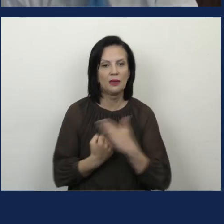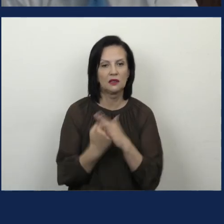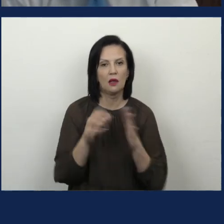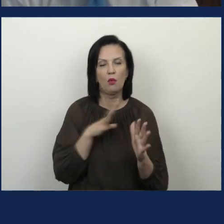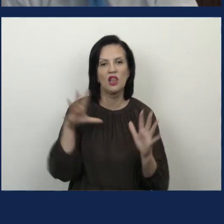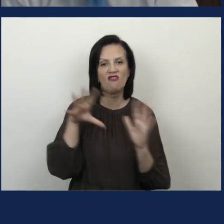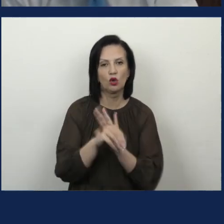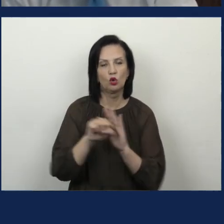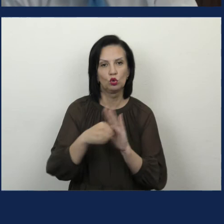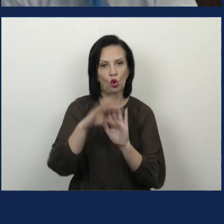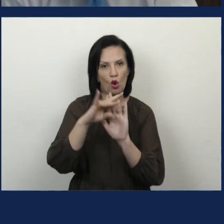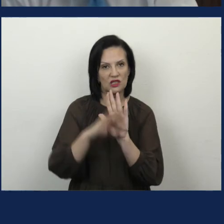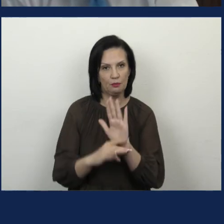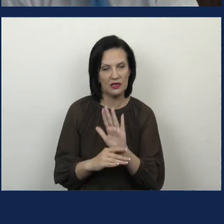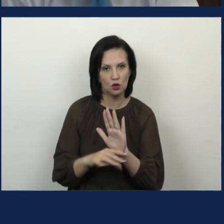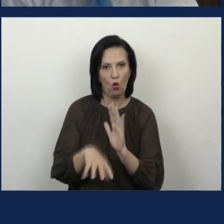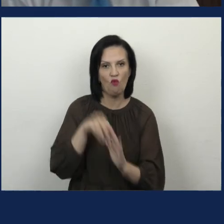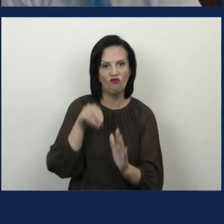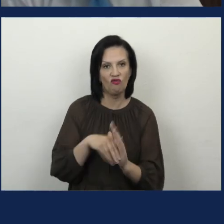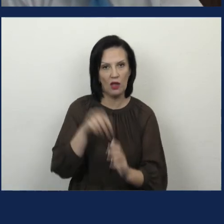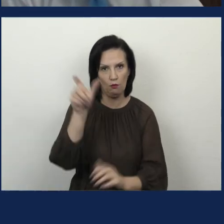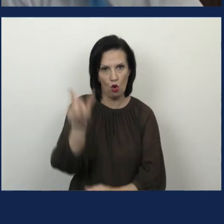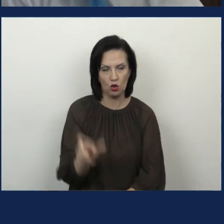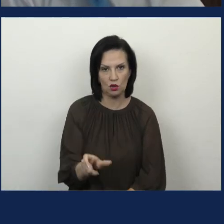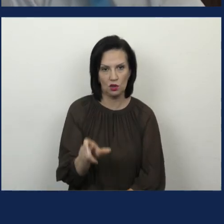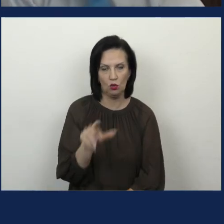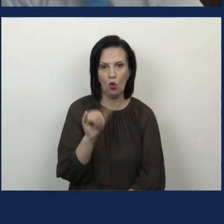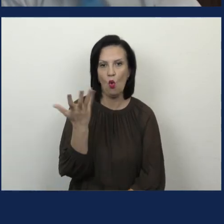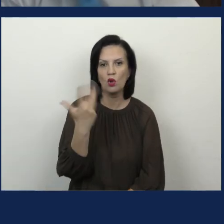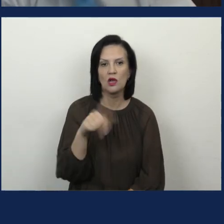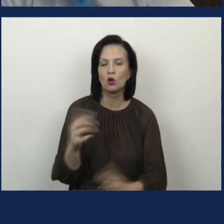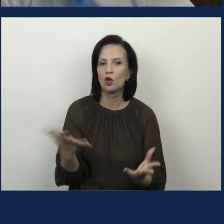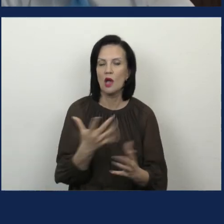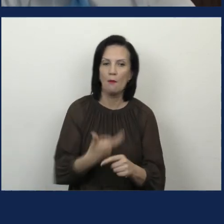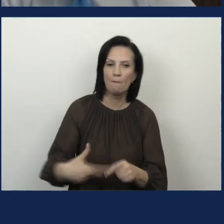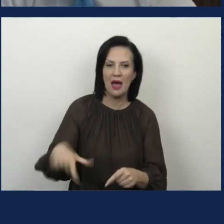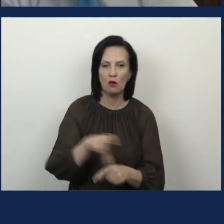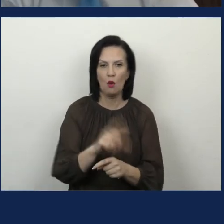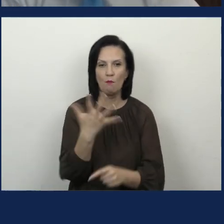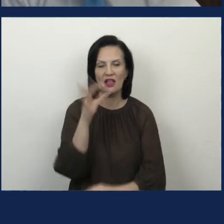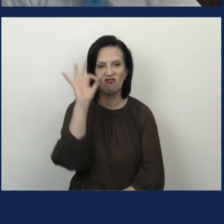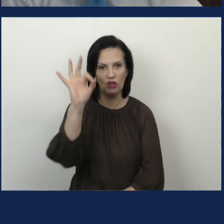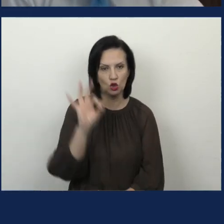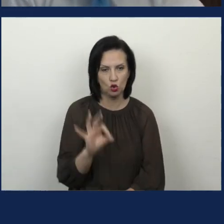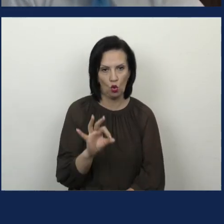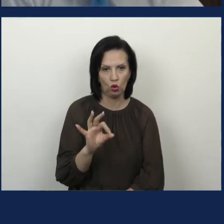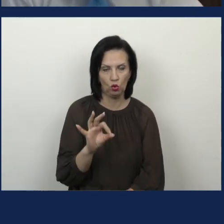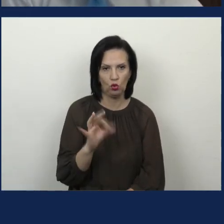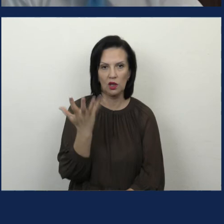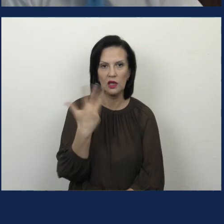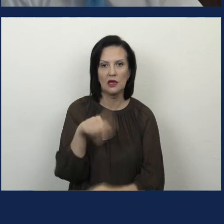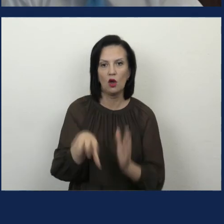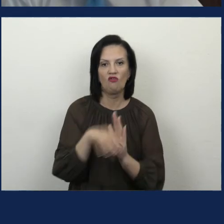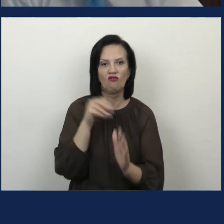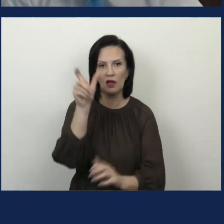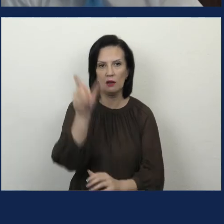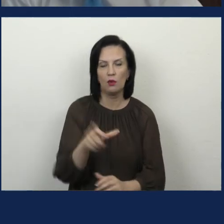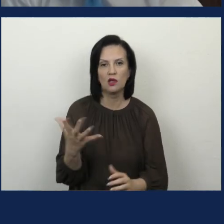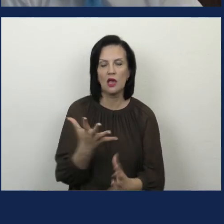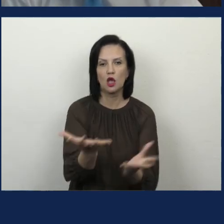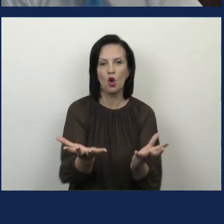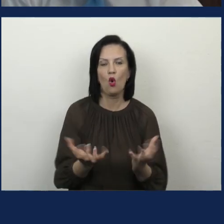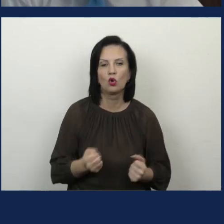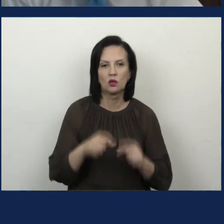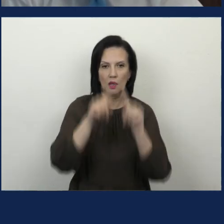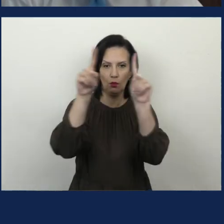conditions is the voting of the persons who were included to the voter list without any grounds in the amount that